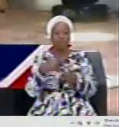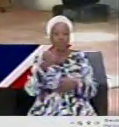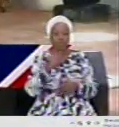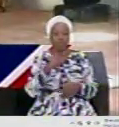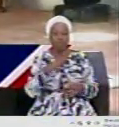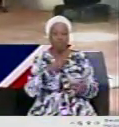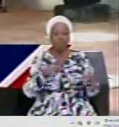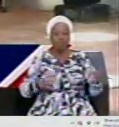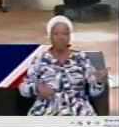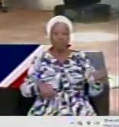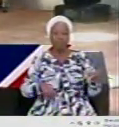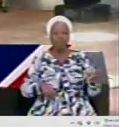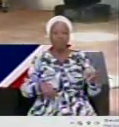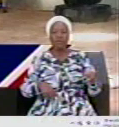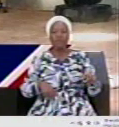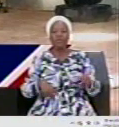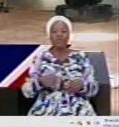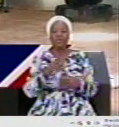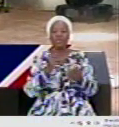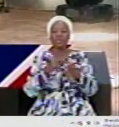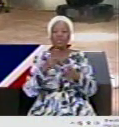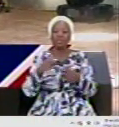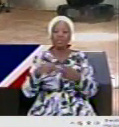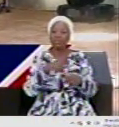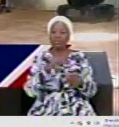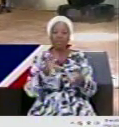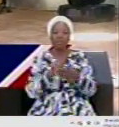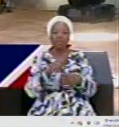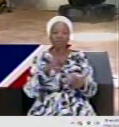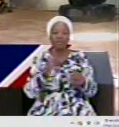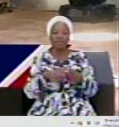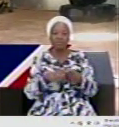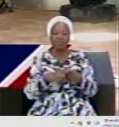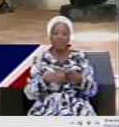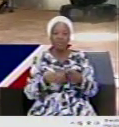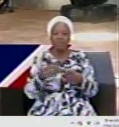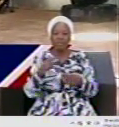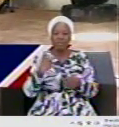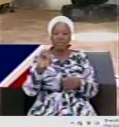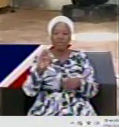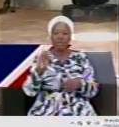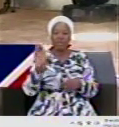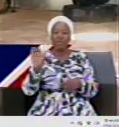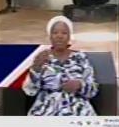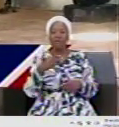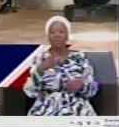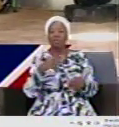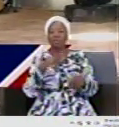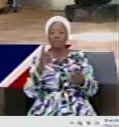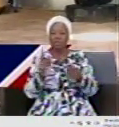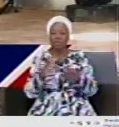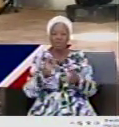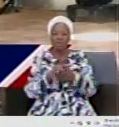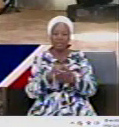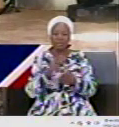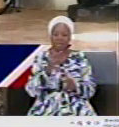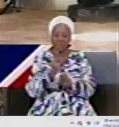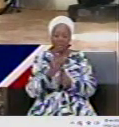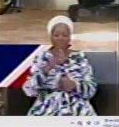the eunuchs that keep my Sabbaths. Unto the eunuchs, every eunuch,